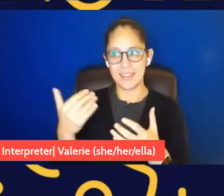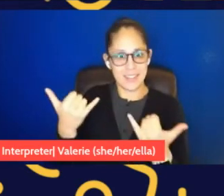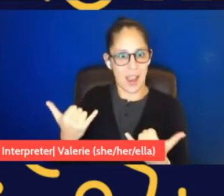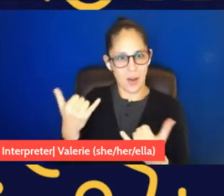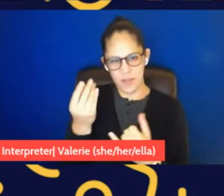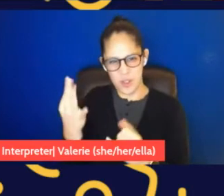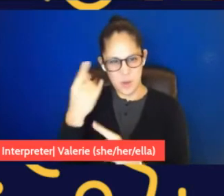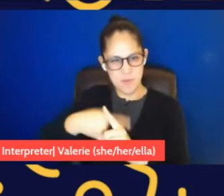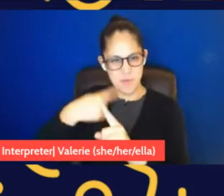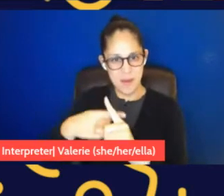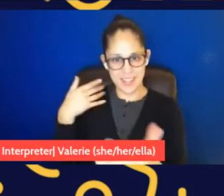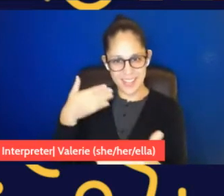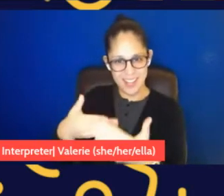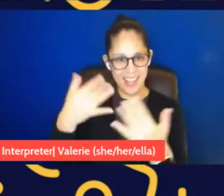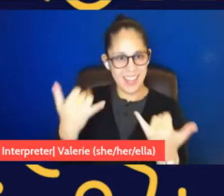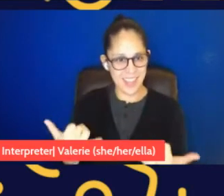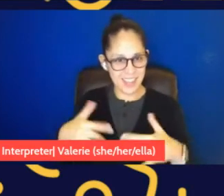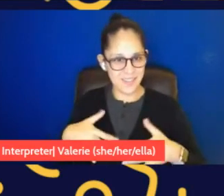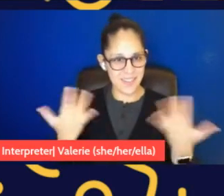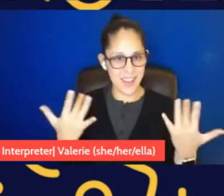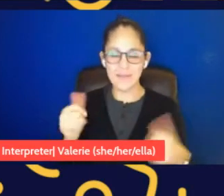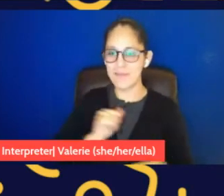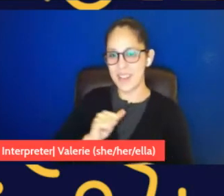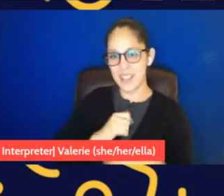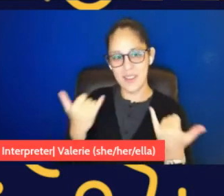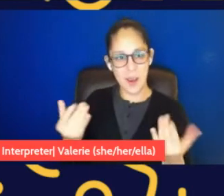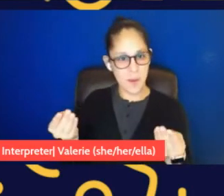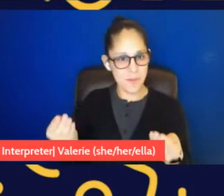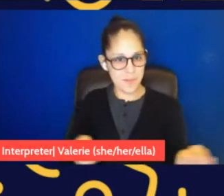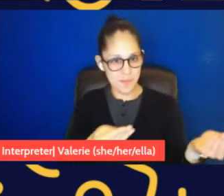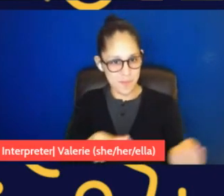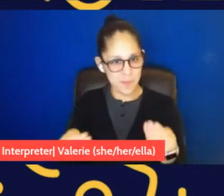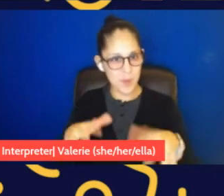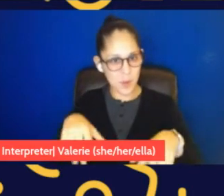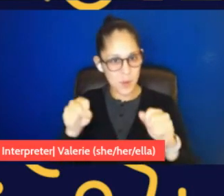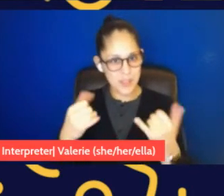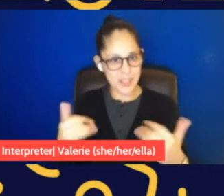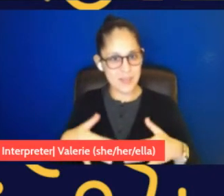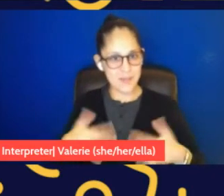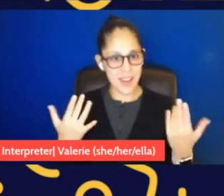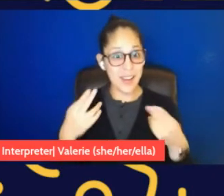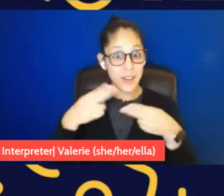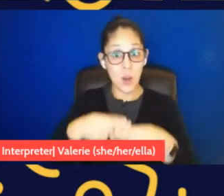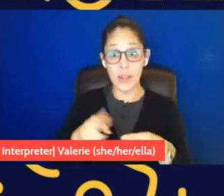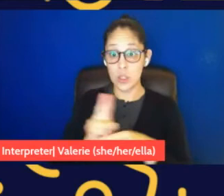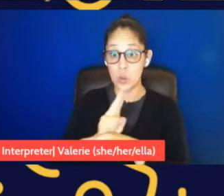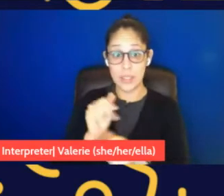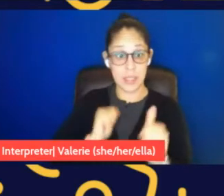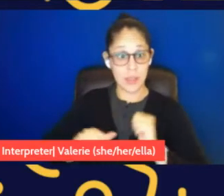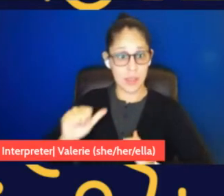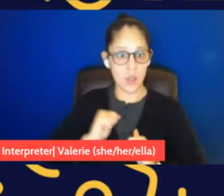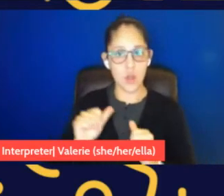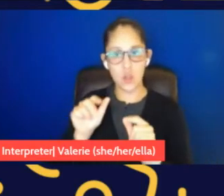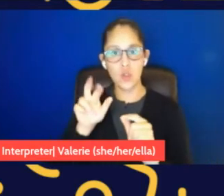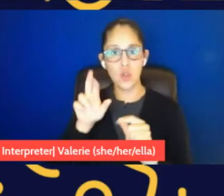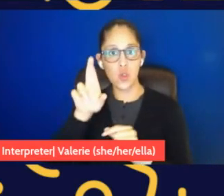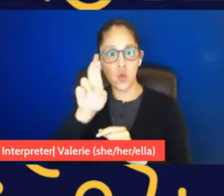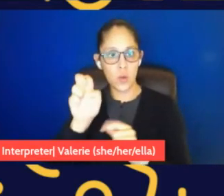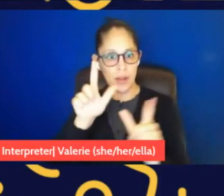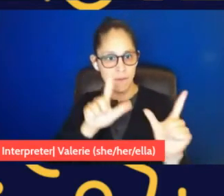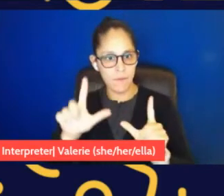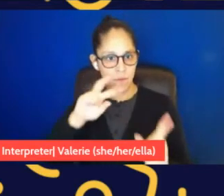Happy to be moderating this panel today, which we are calling Using Theater to Reframe Immigration.